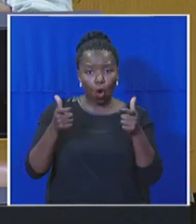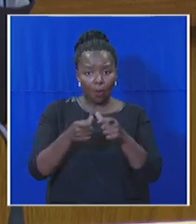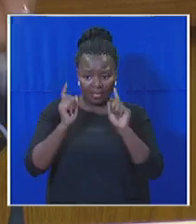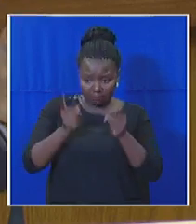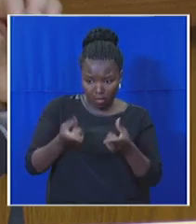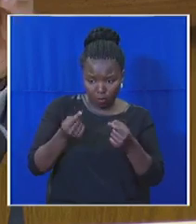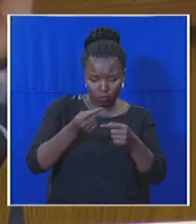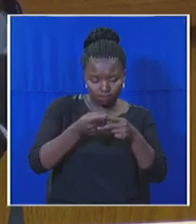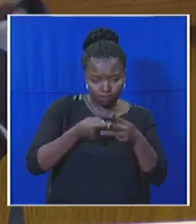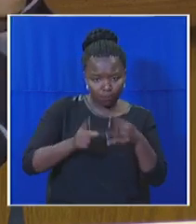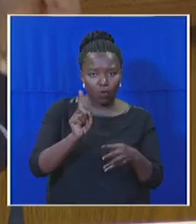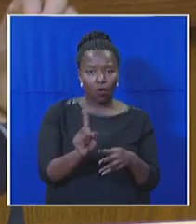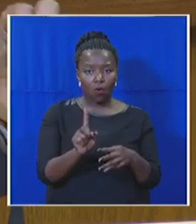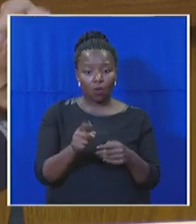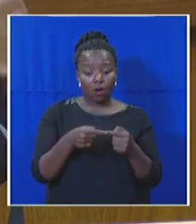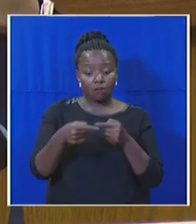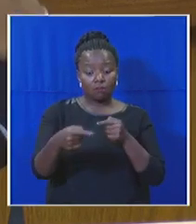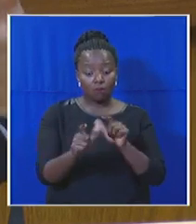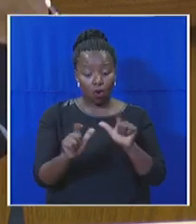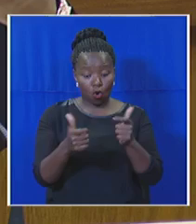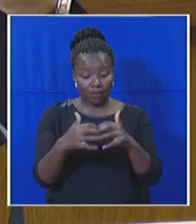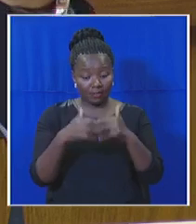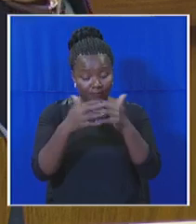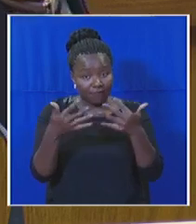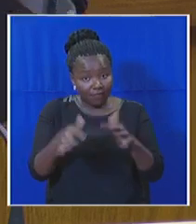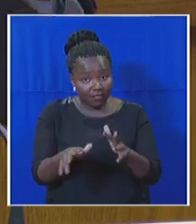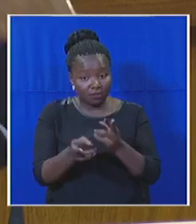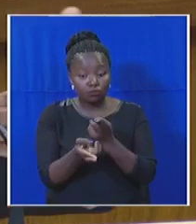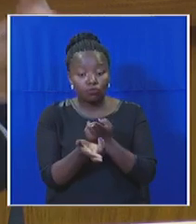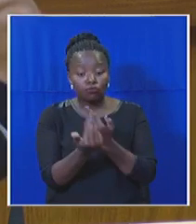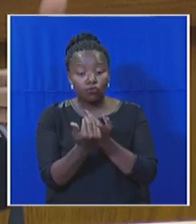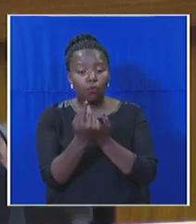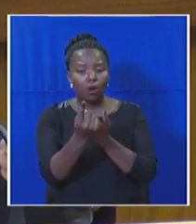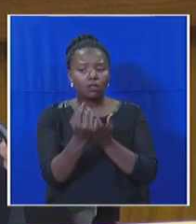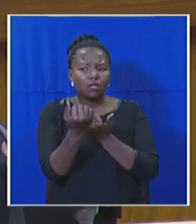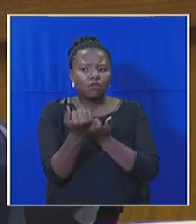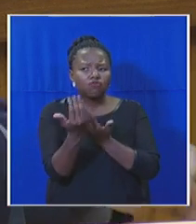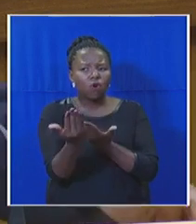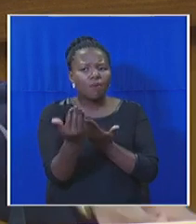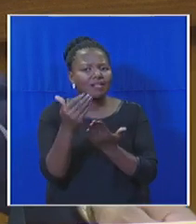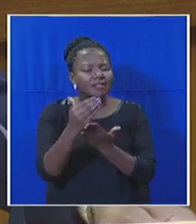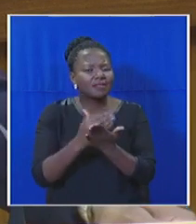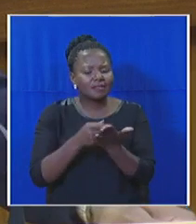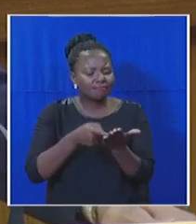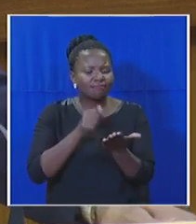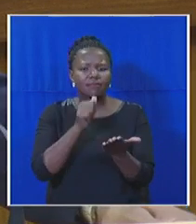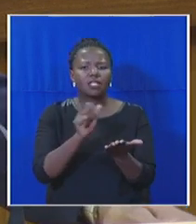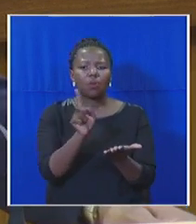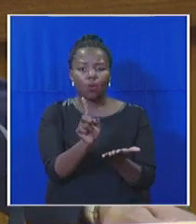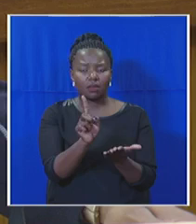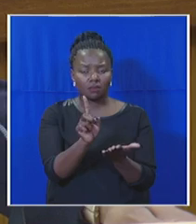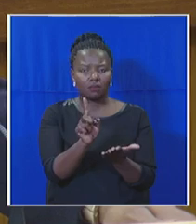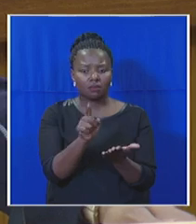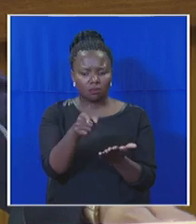when they do their work and when they report, what are they saying on those matters. With